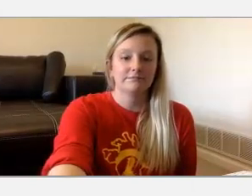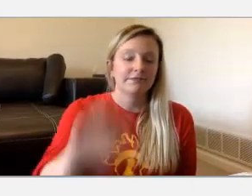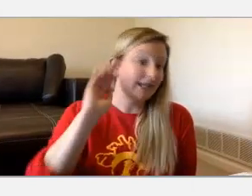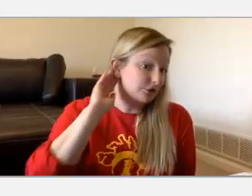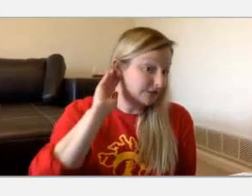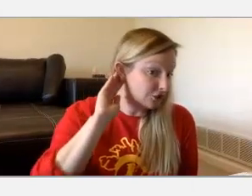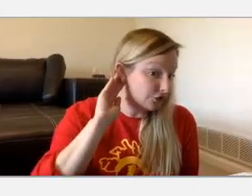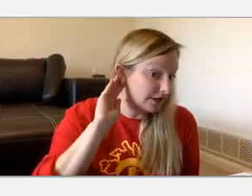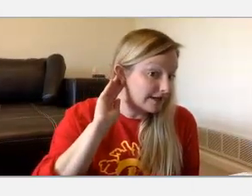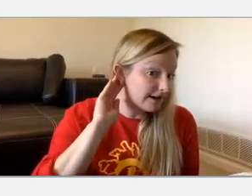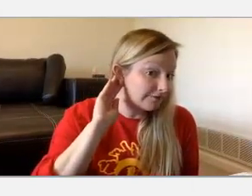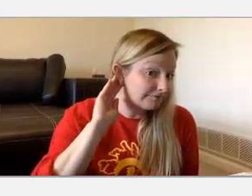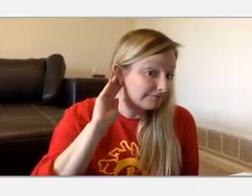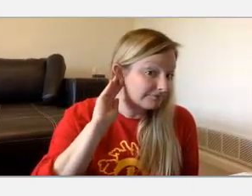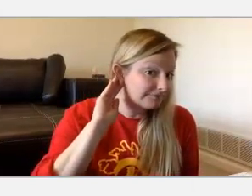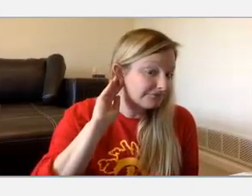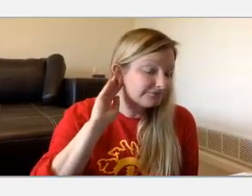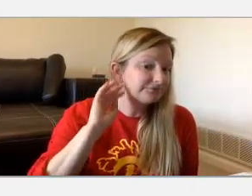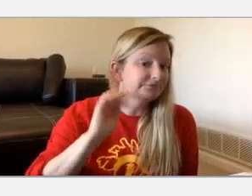Can you touch your ear?